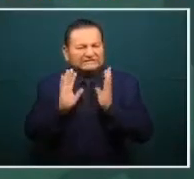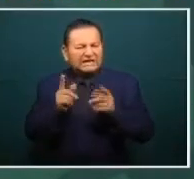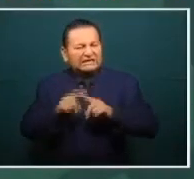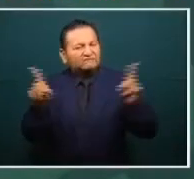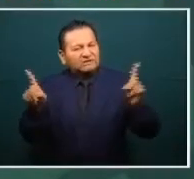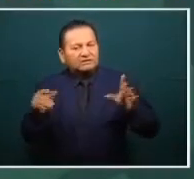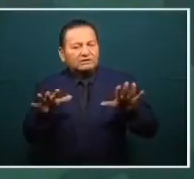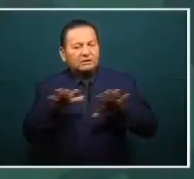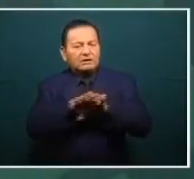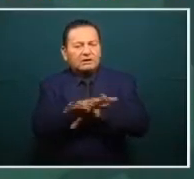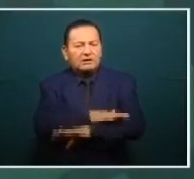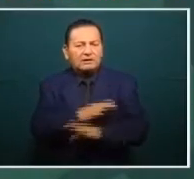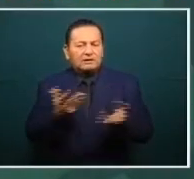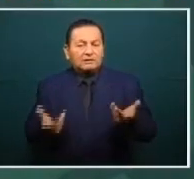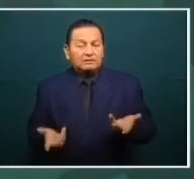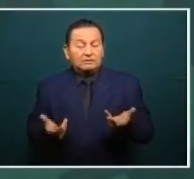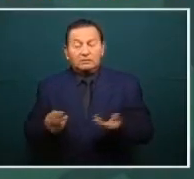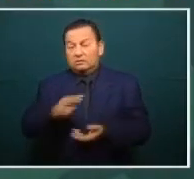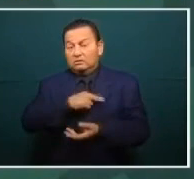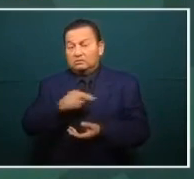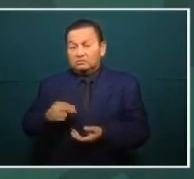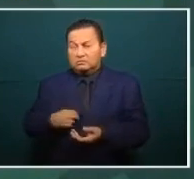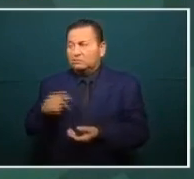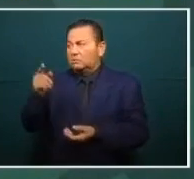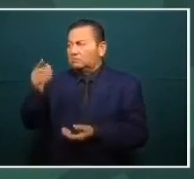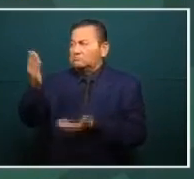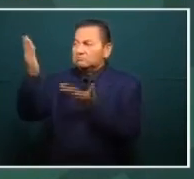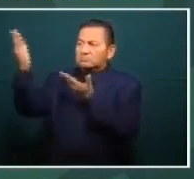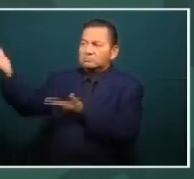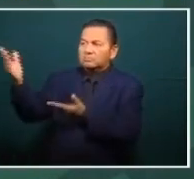situation has changed completely.